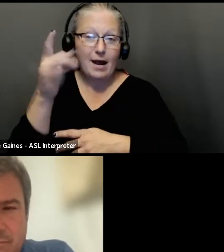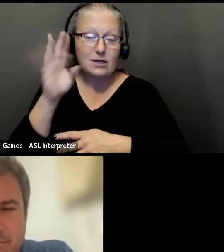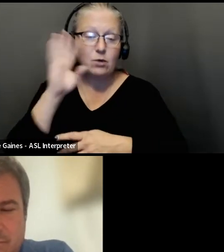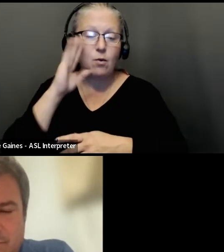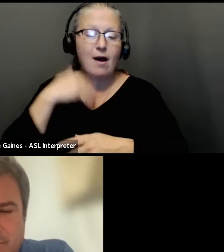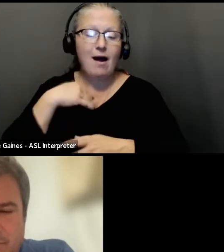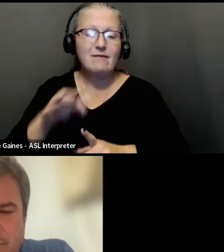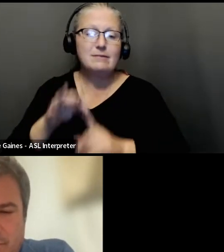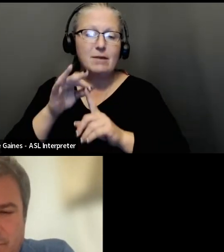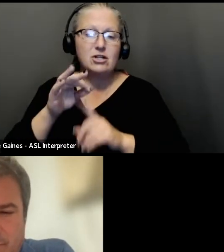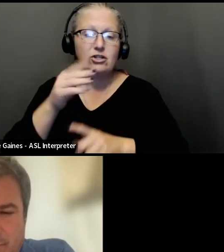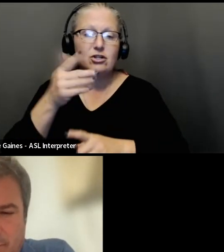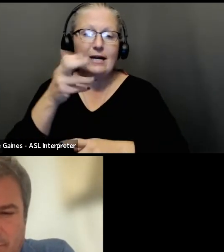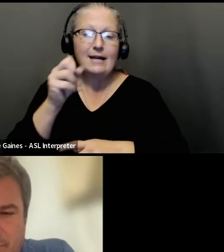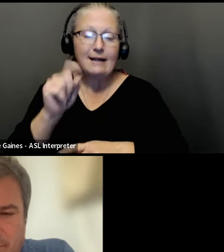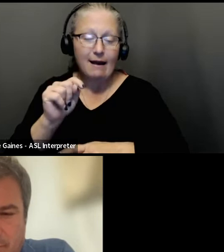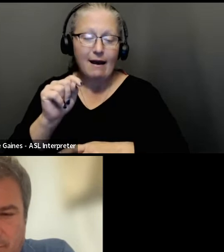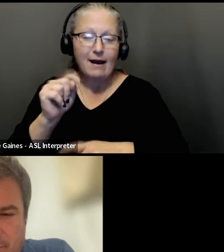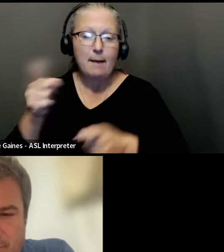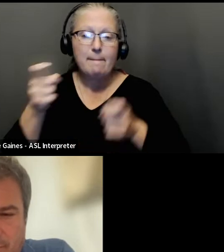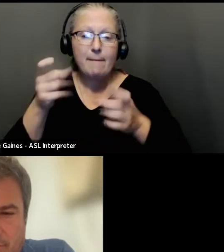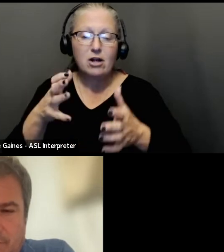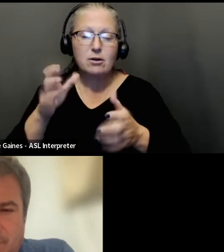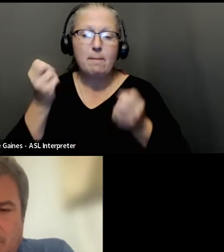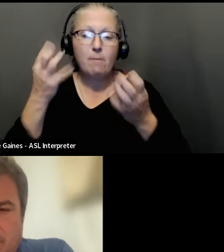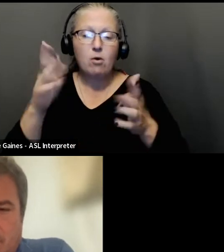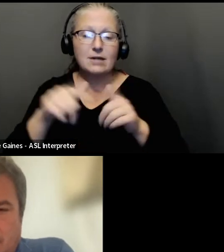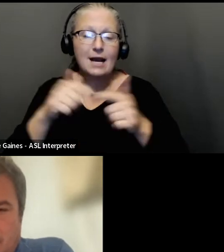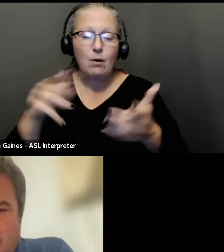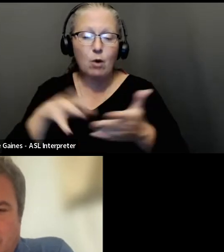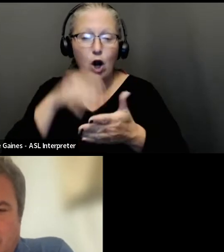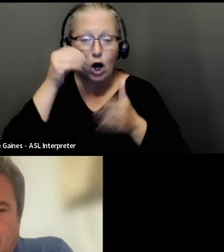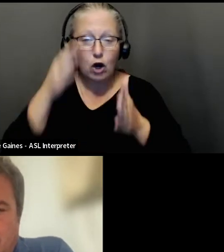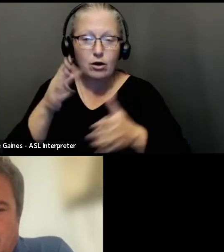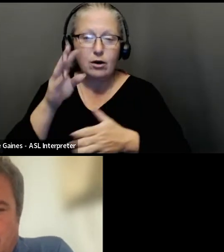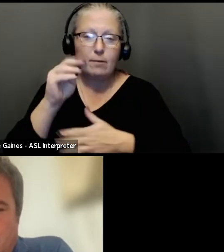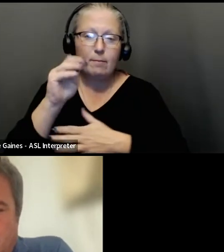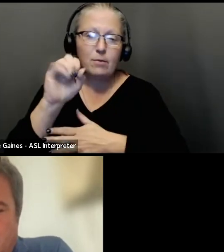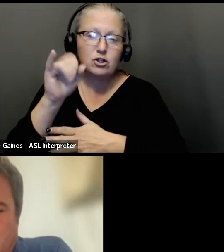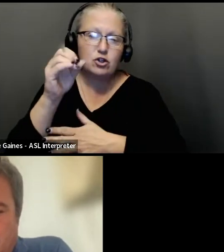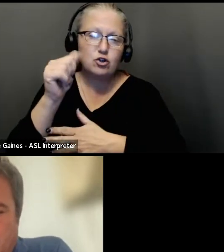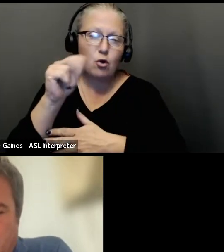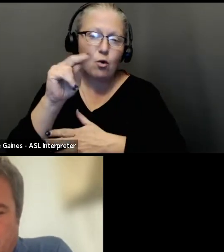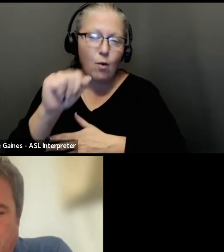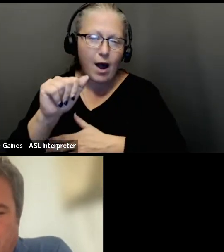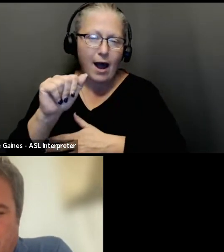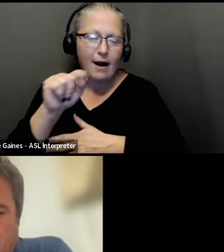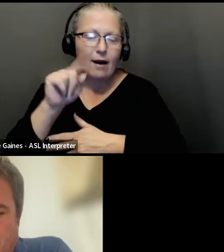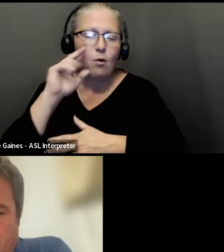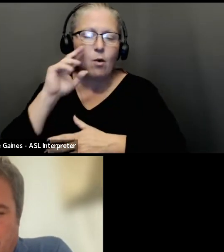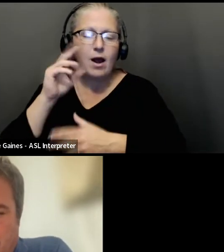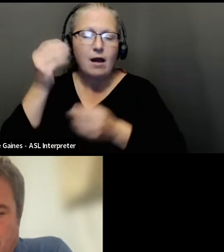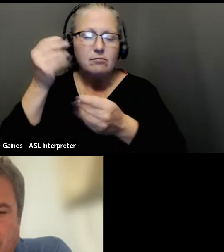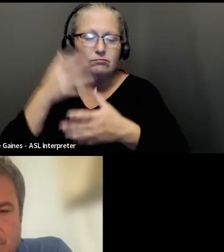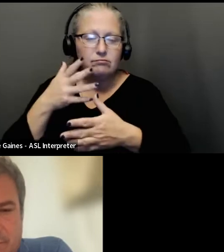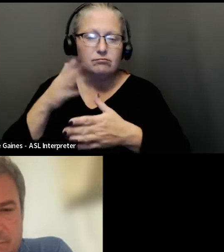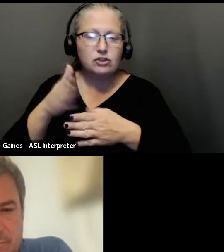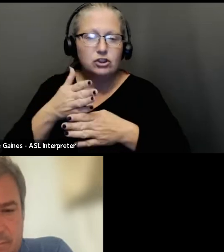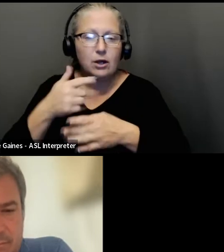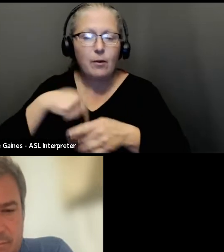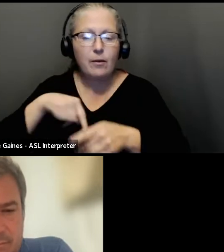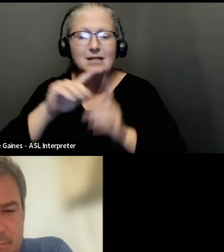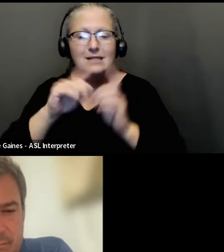a special guest, Manager of Multilingual Learners, Miss Joanna Feit, who will be sharing with us about our district